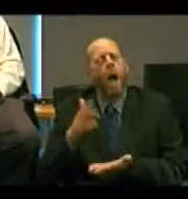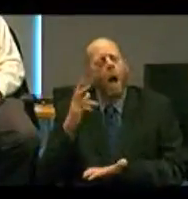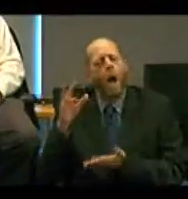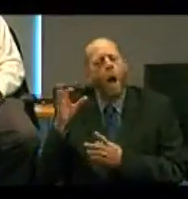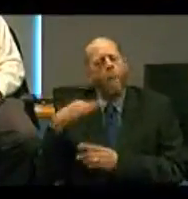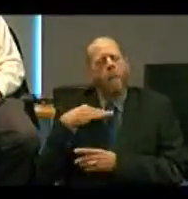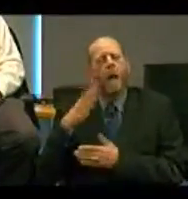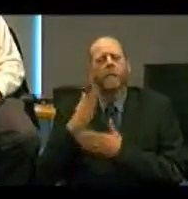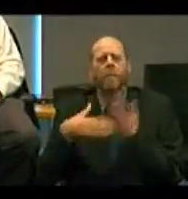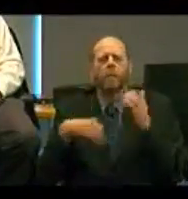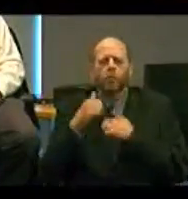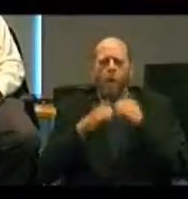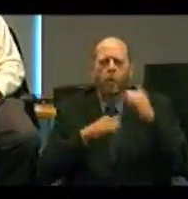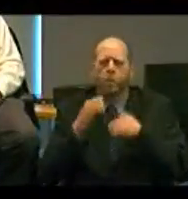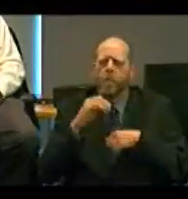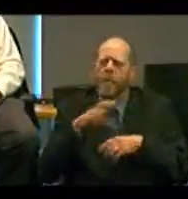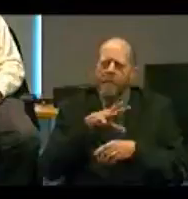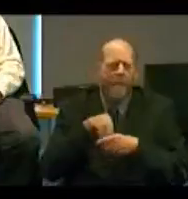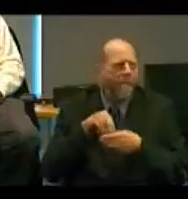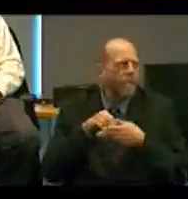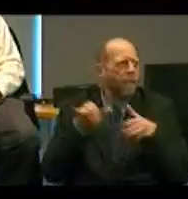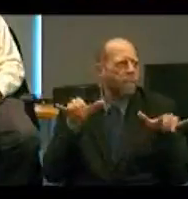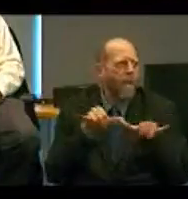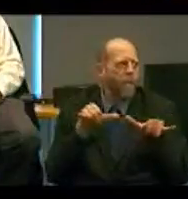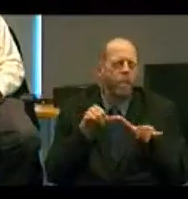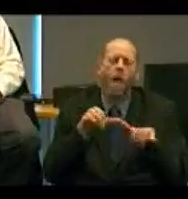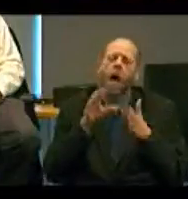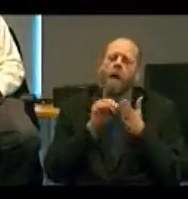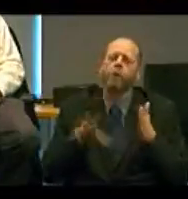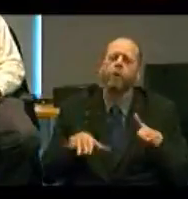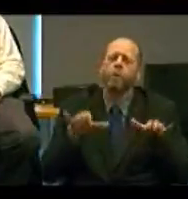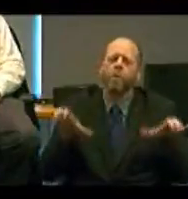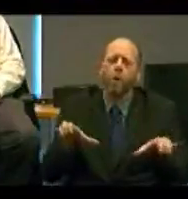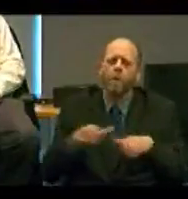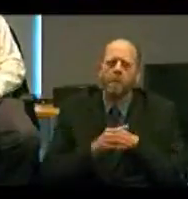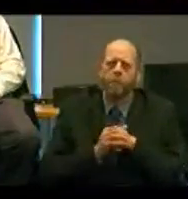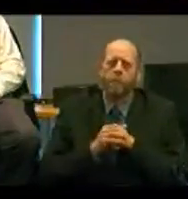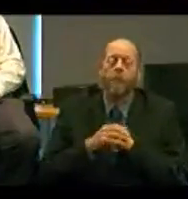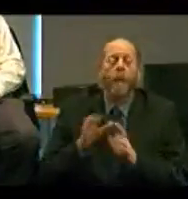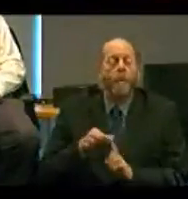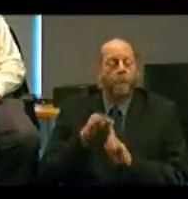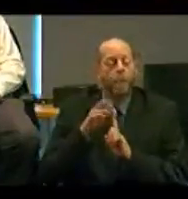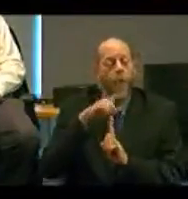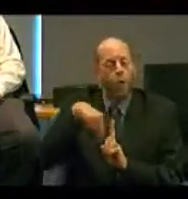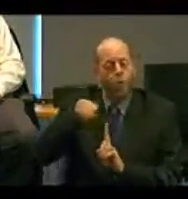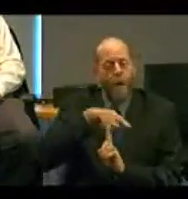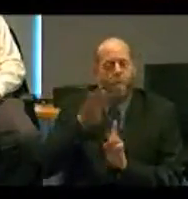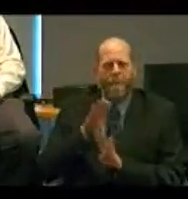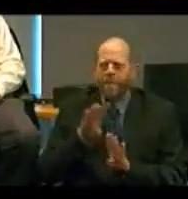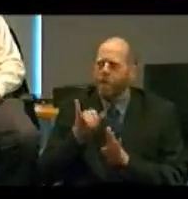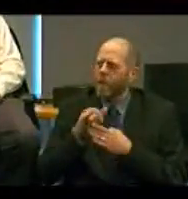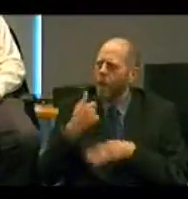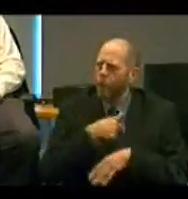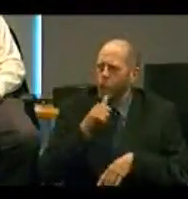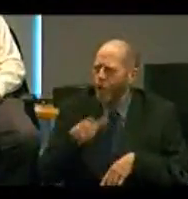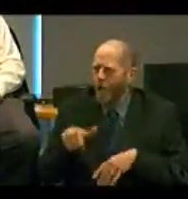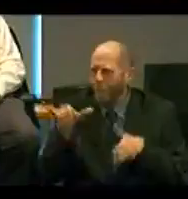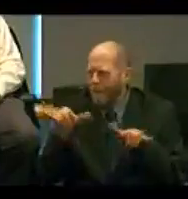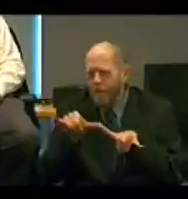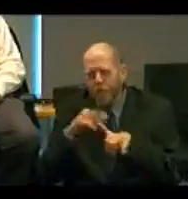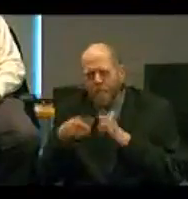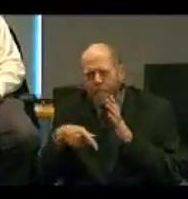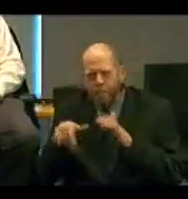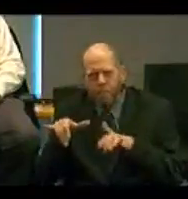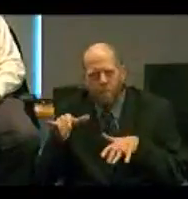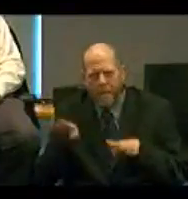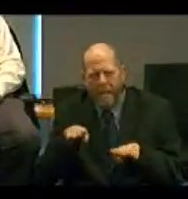apply some of the structures and to engage in measures of student performance, and particularly around behaviors, such that we're not measuring these